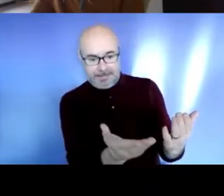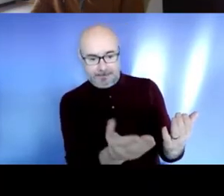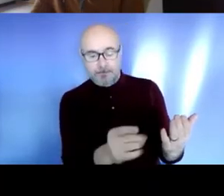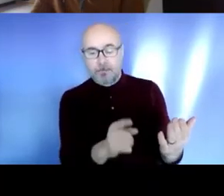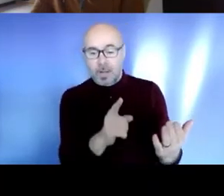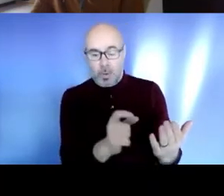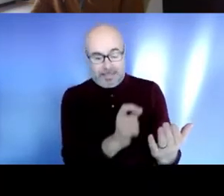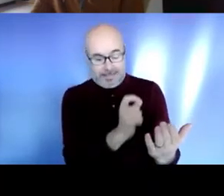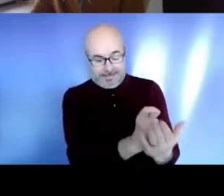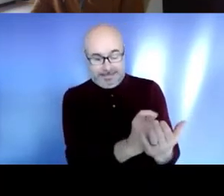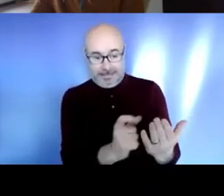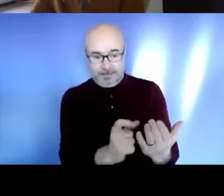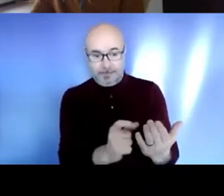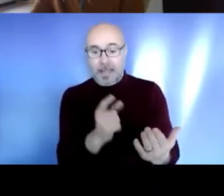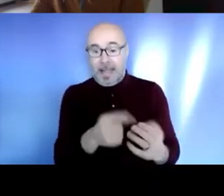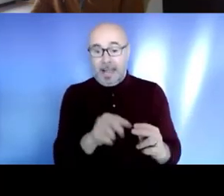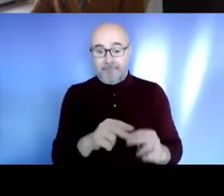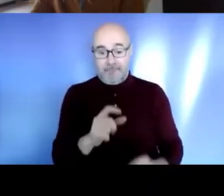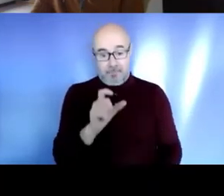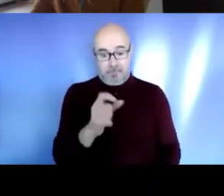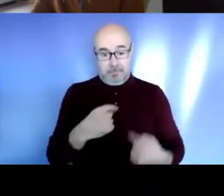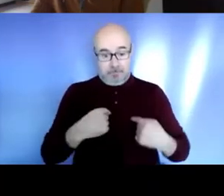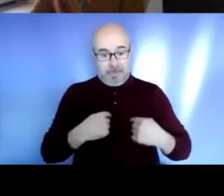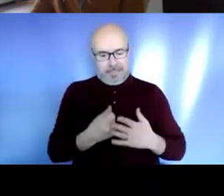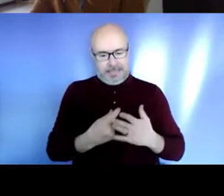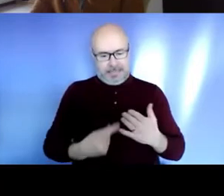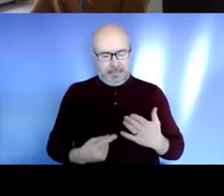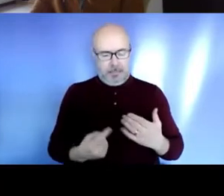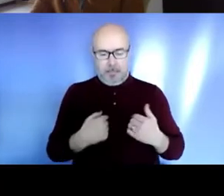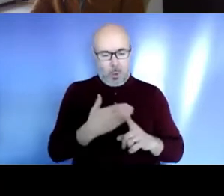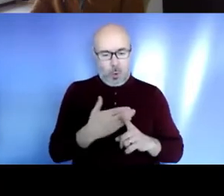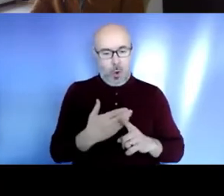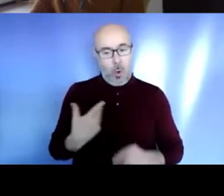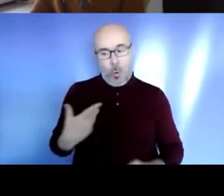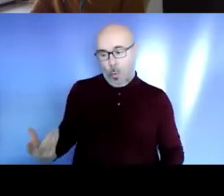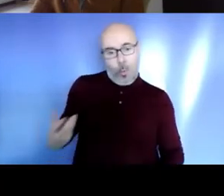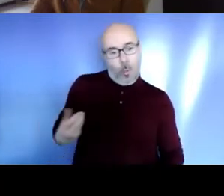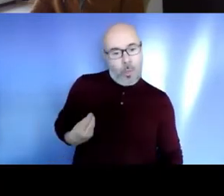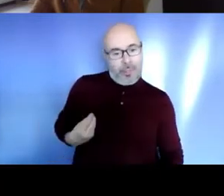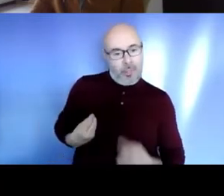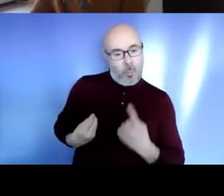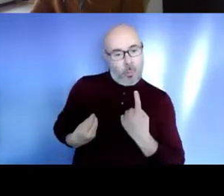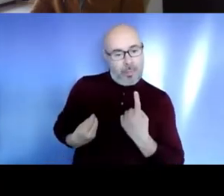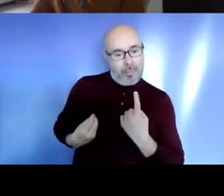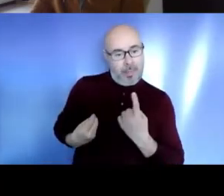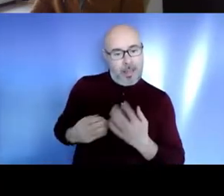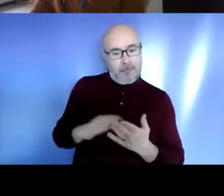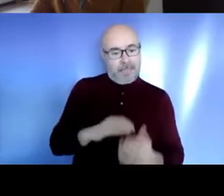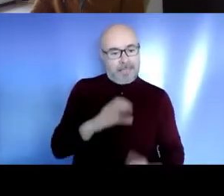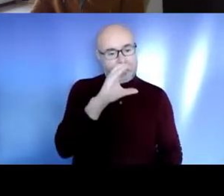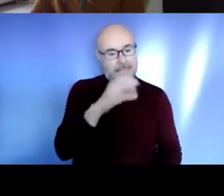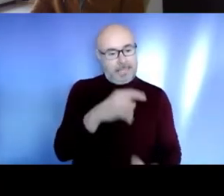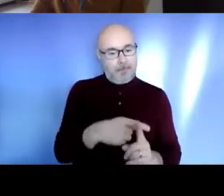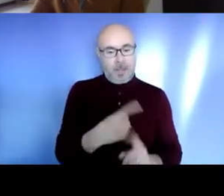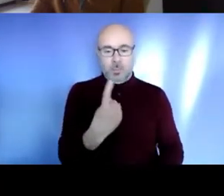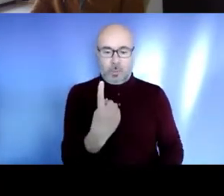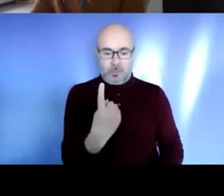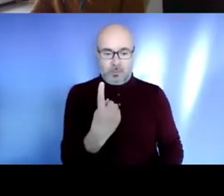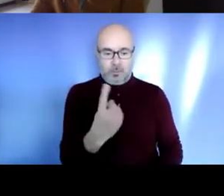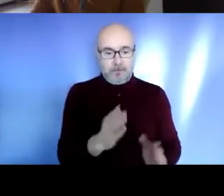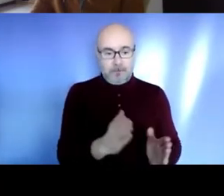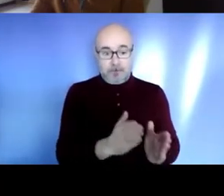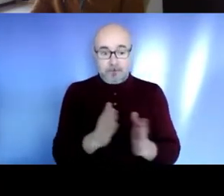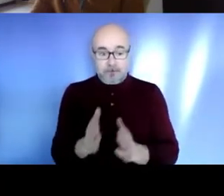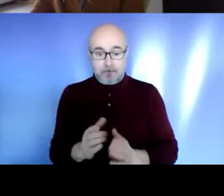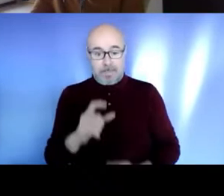companion travel, then there'll be a +1 symbol added on to the card. Likewise for the visual